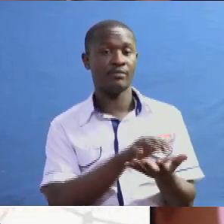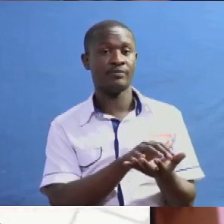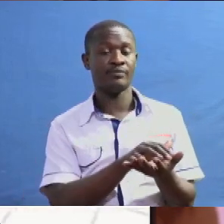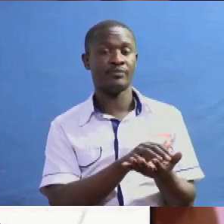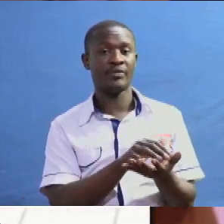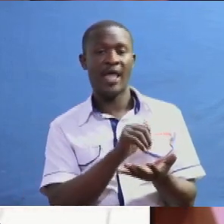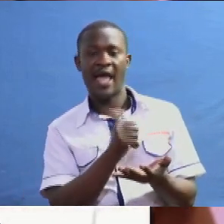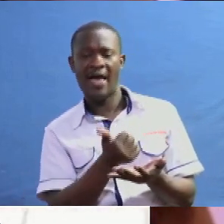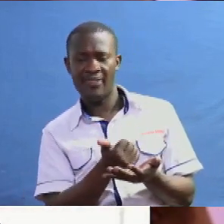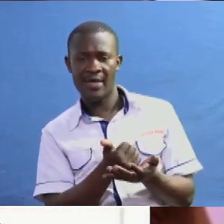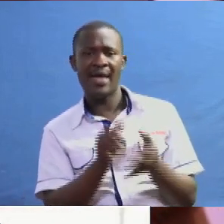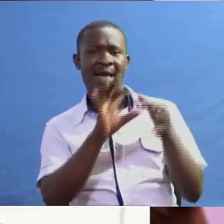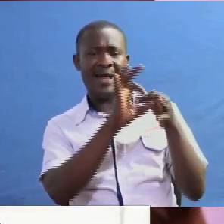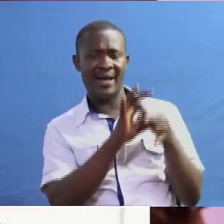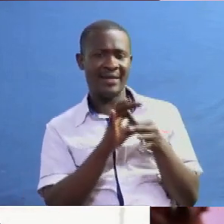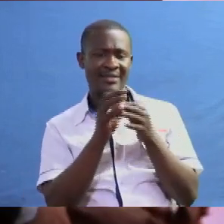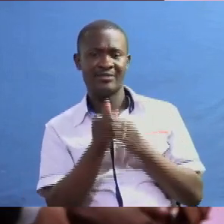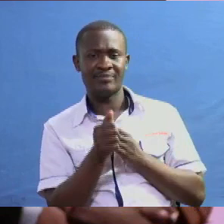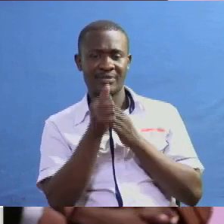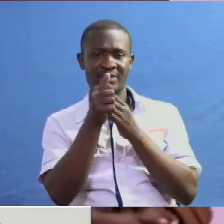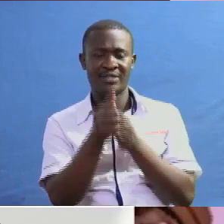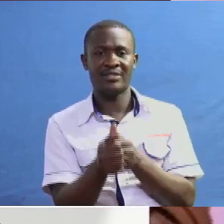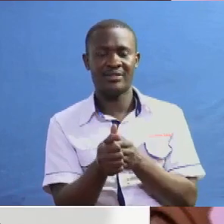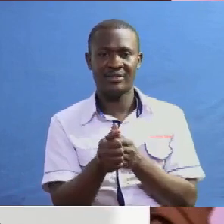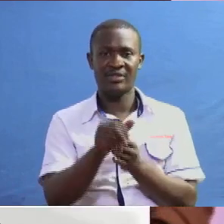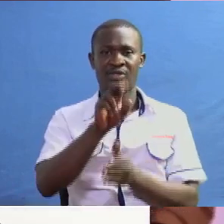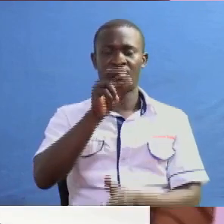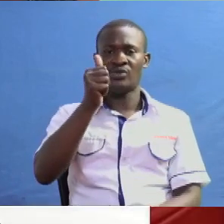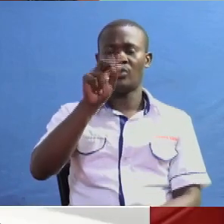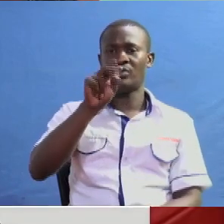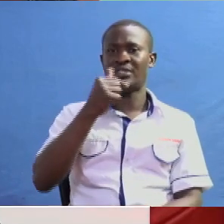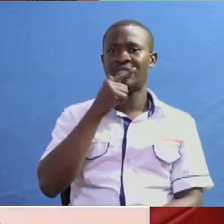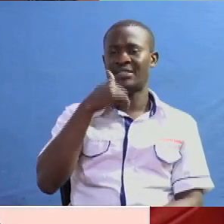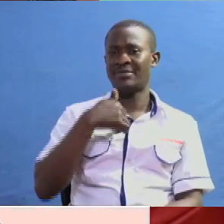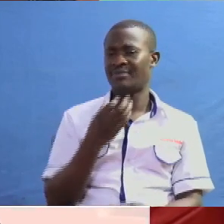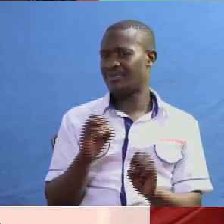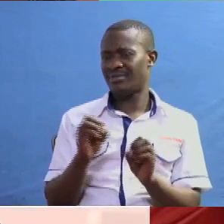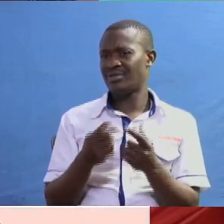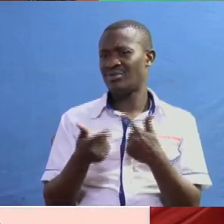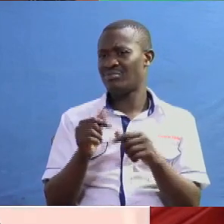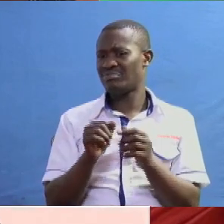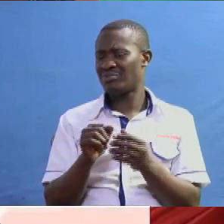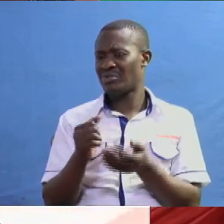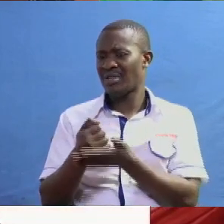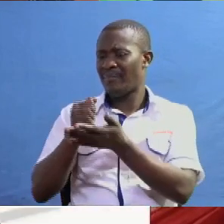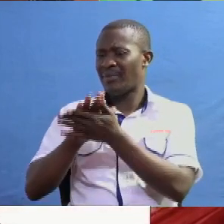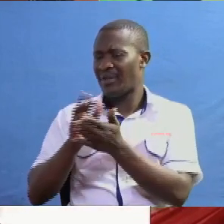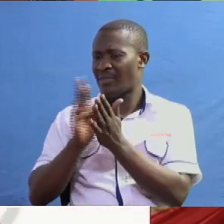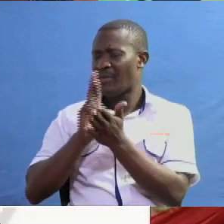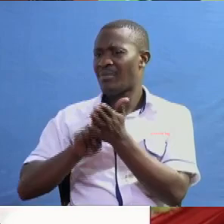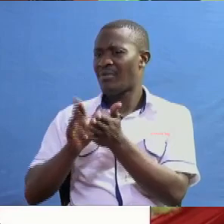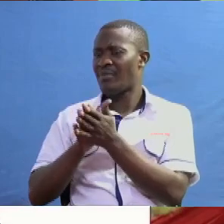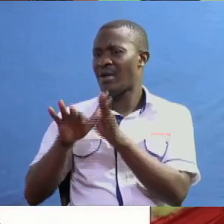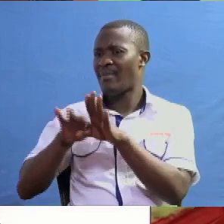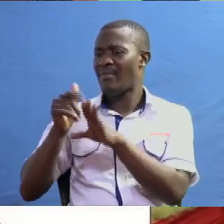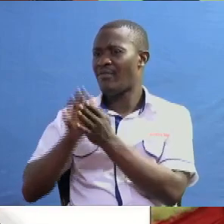some Azimio leaders, including the former Devolution Cabinet Secretary June Wamalwa, declared not to abide with the report despite being a member of the committee,